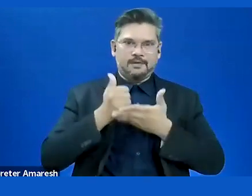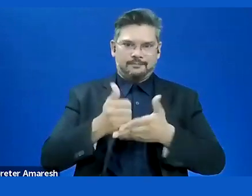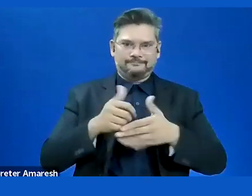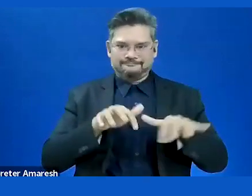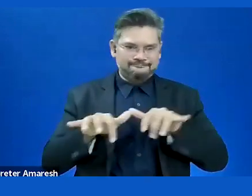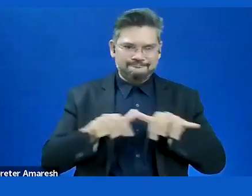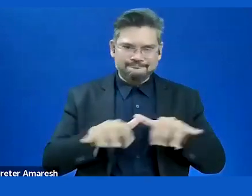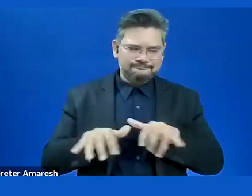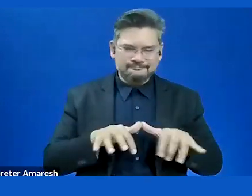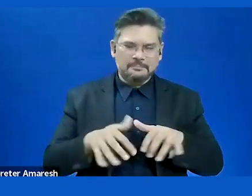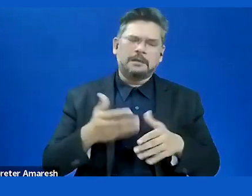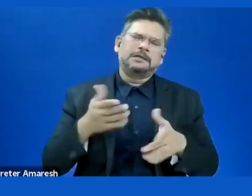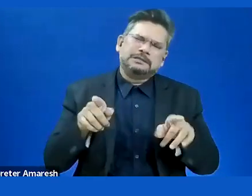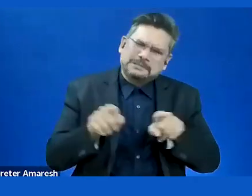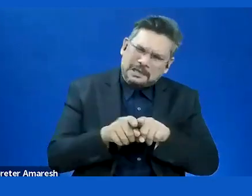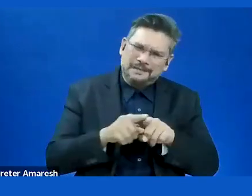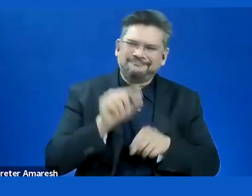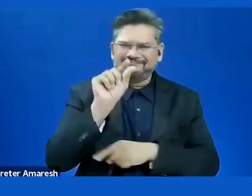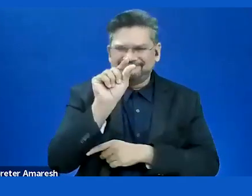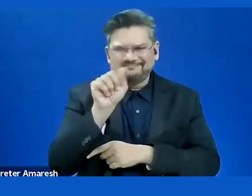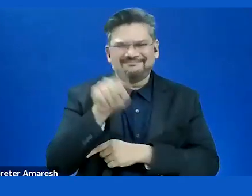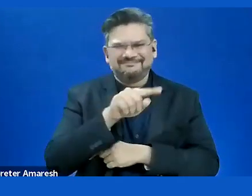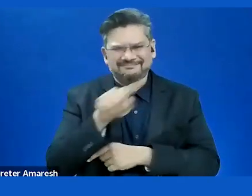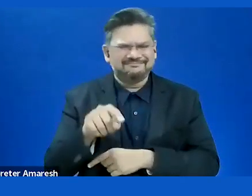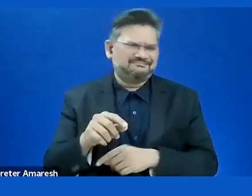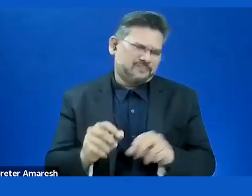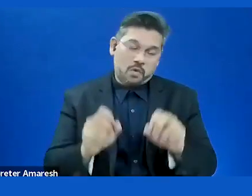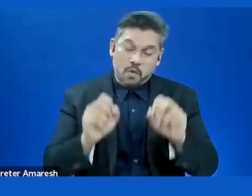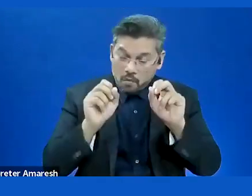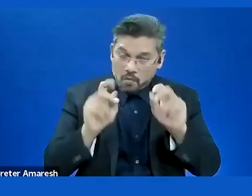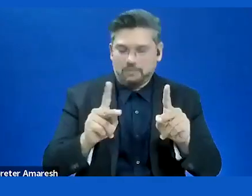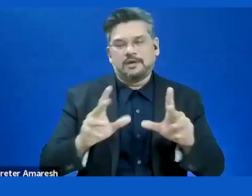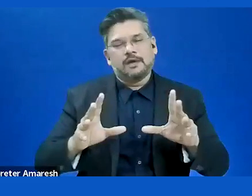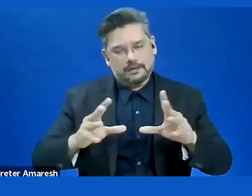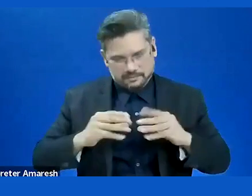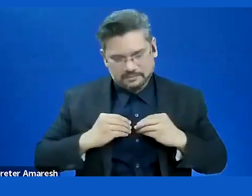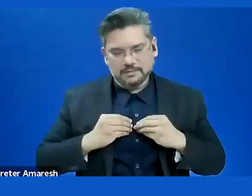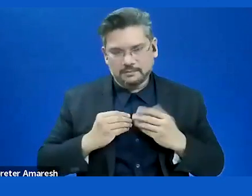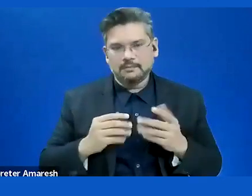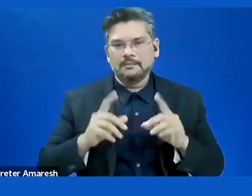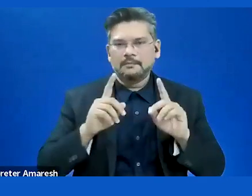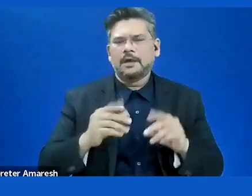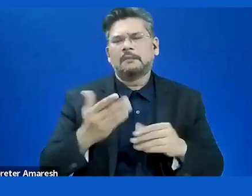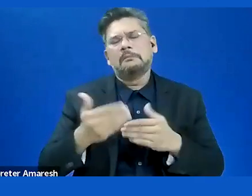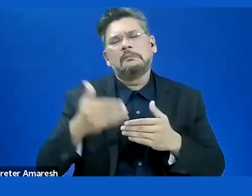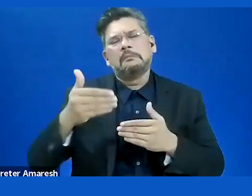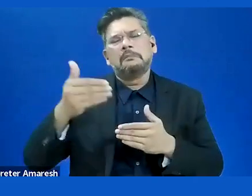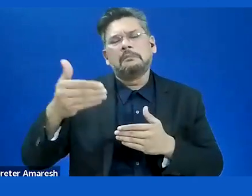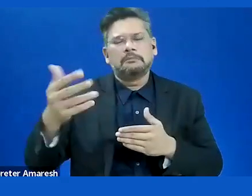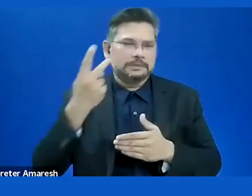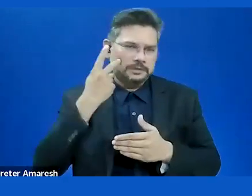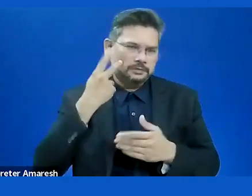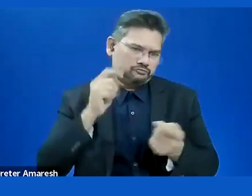it's about life-threatening situations, then an inaccuracy can also be dangerous.